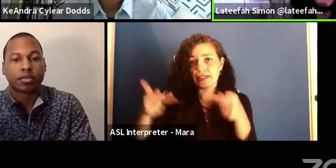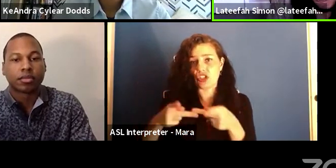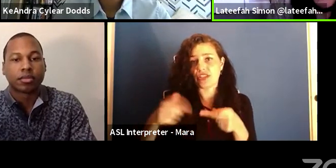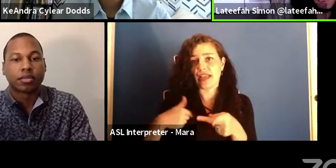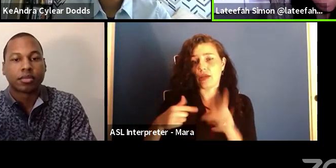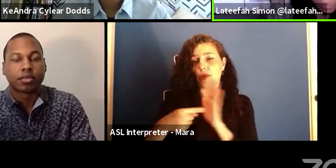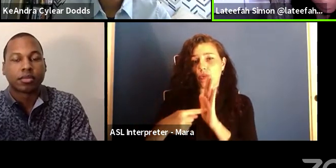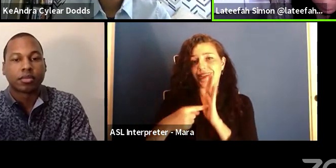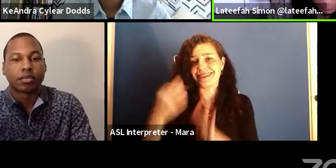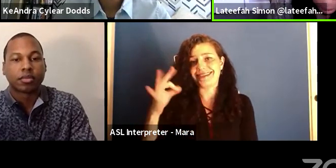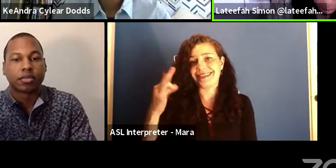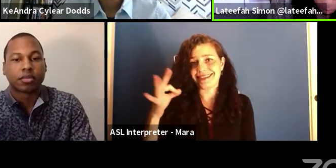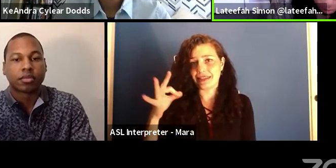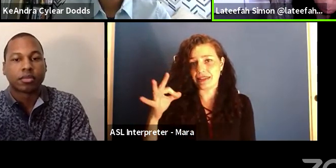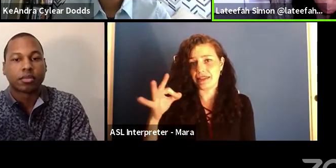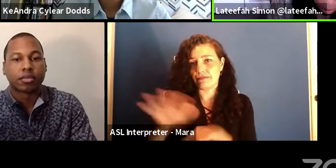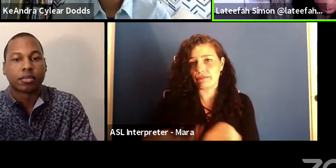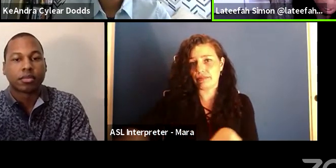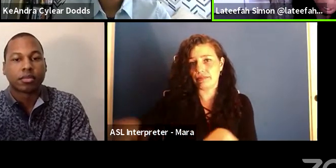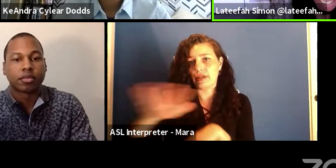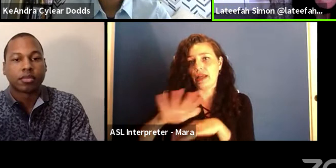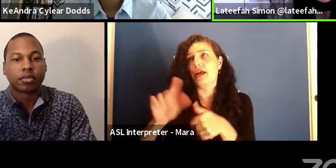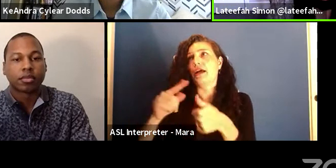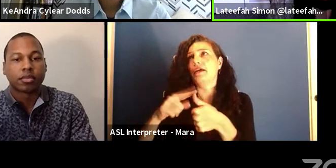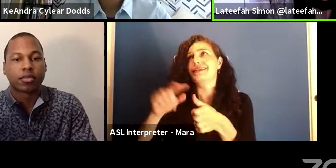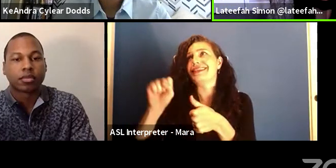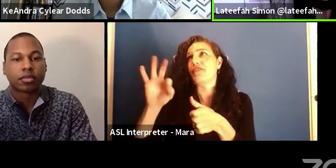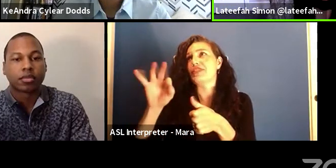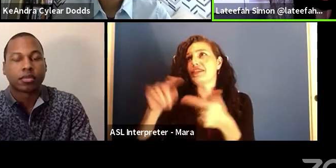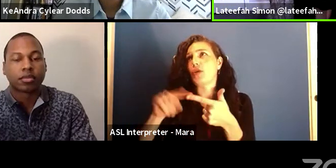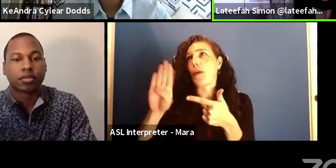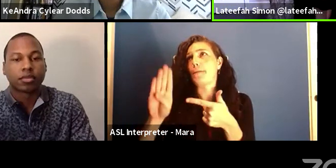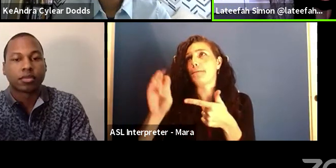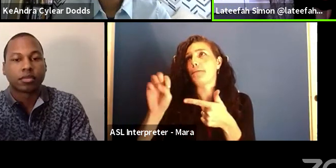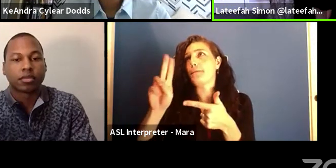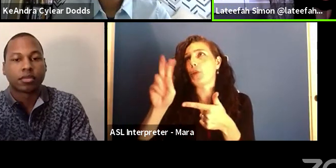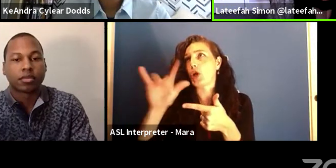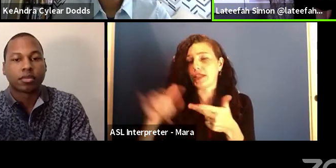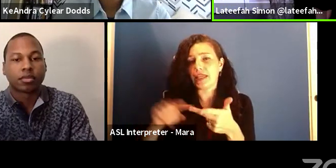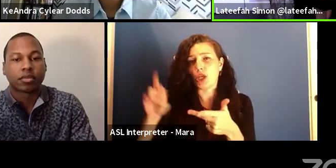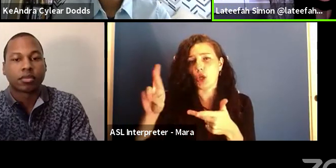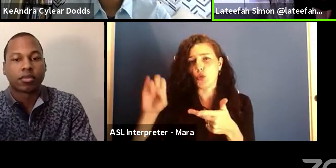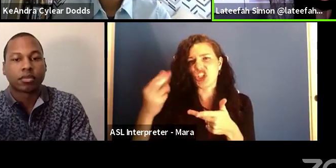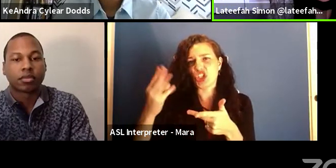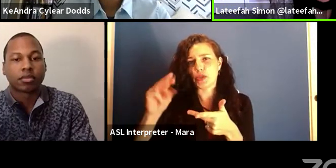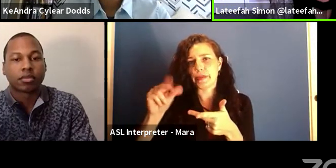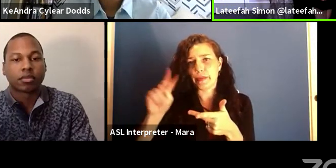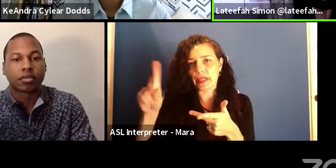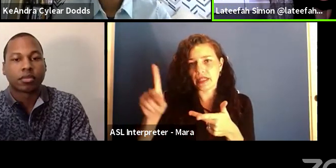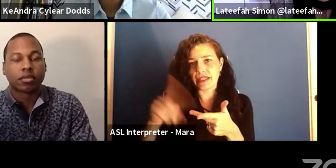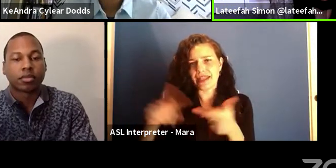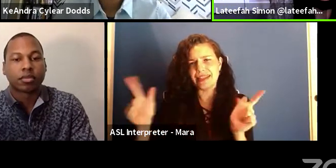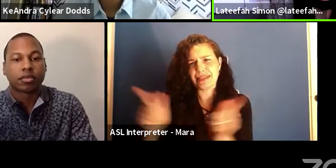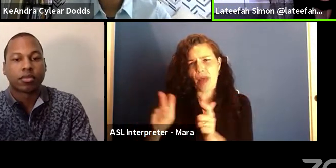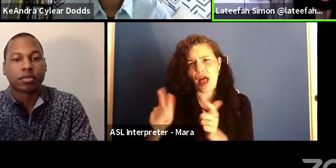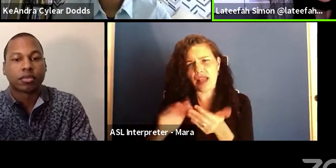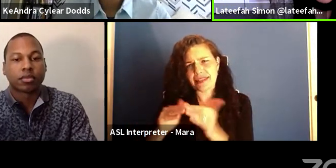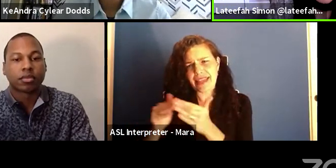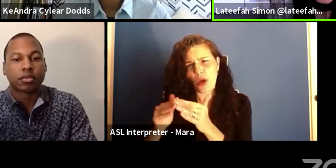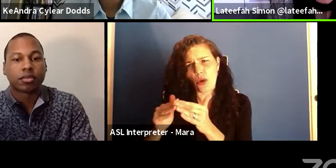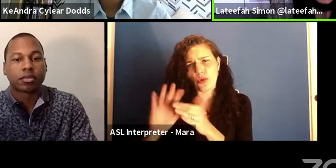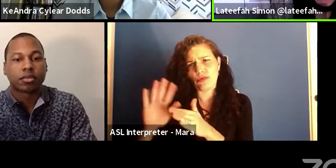past Berkeley and Richmond, ending in a small town right over